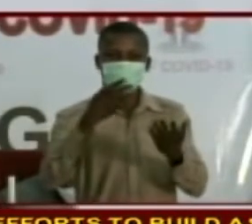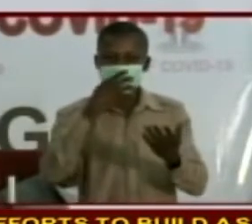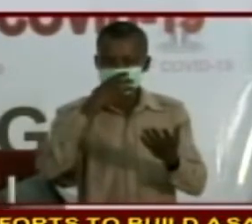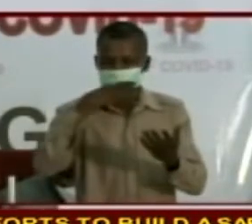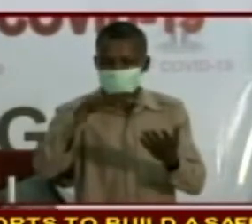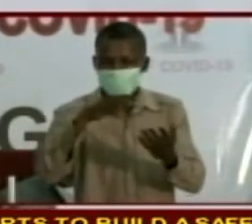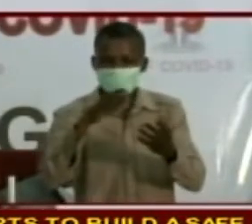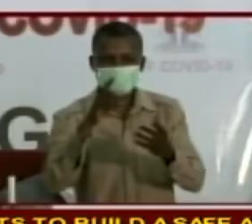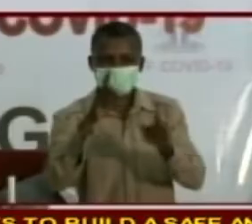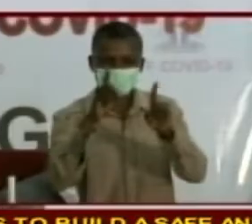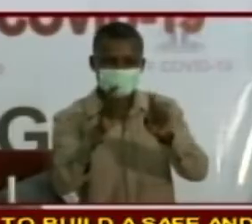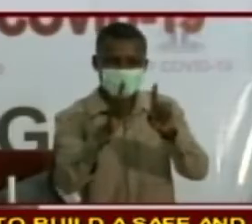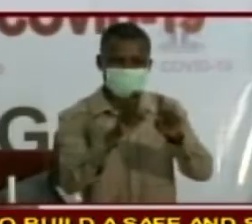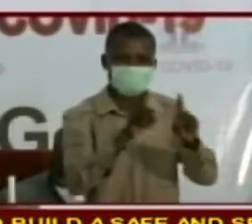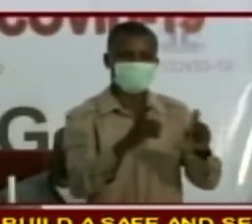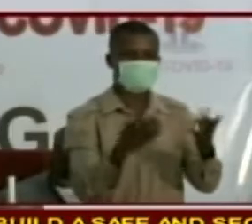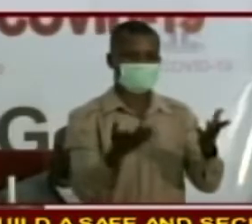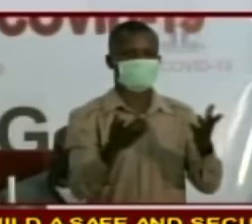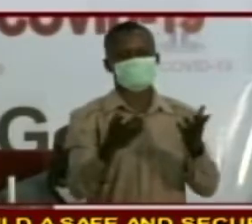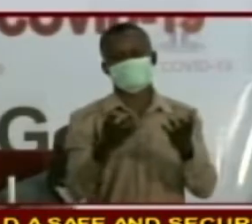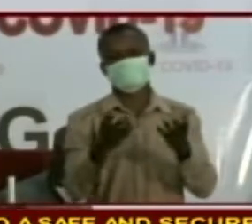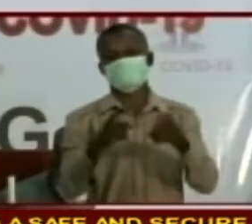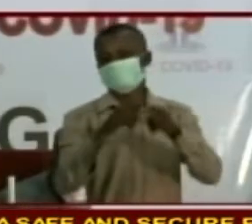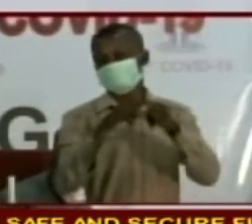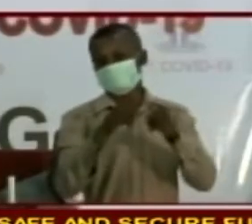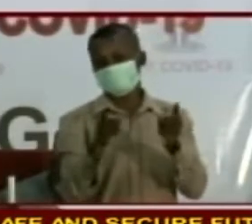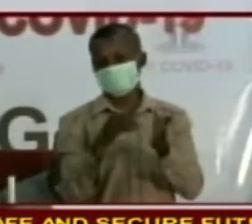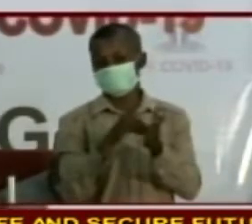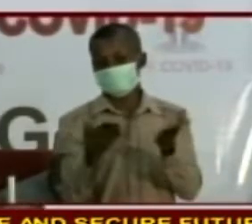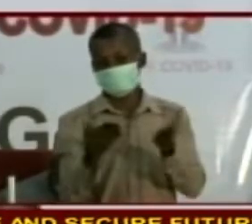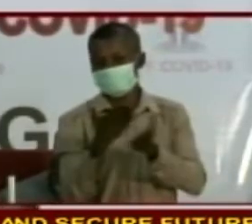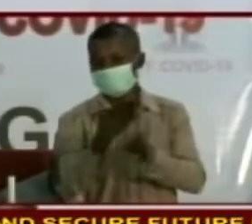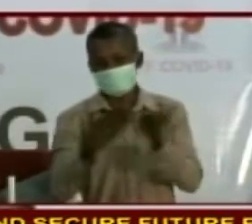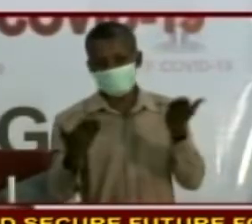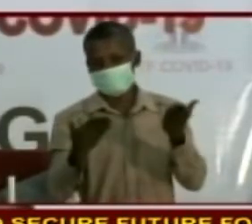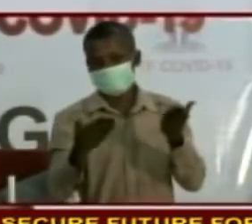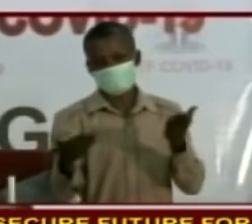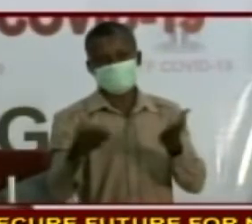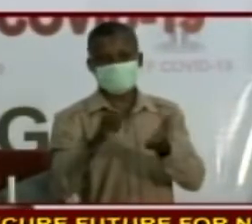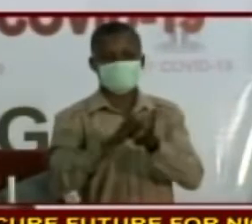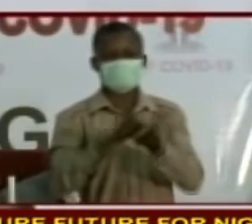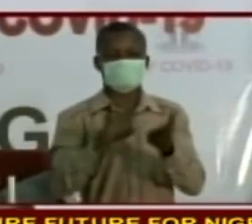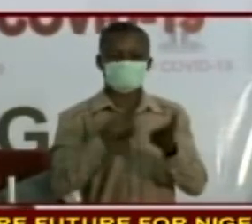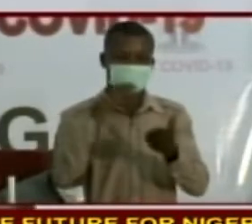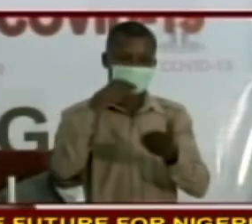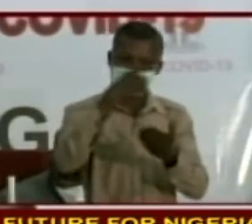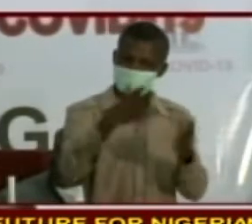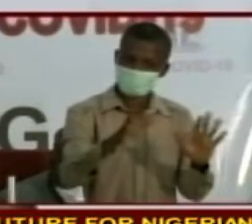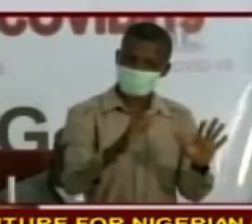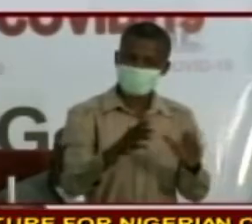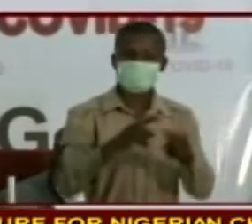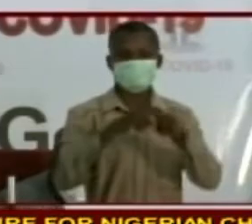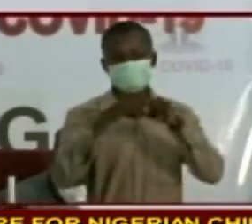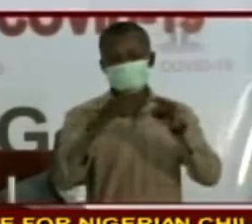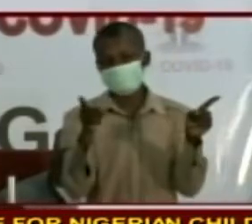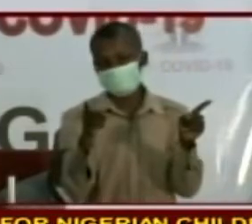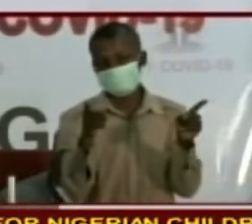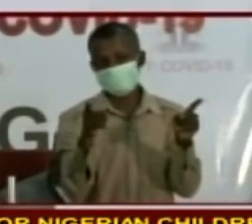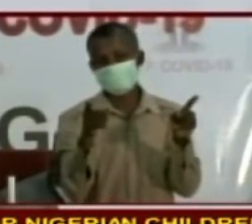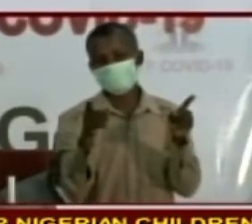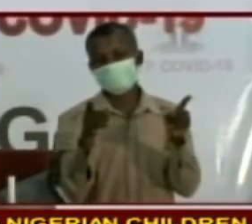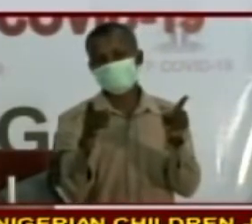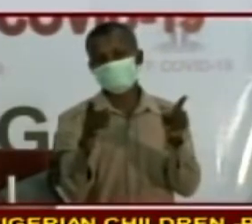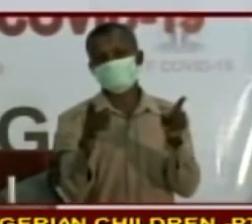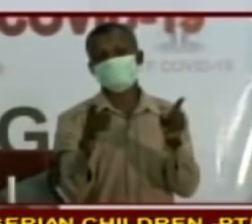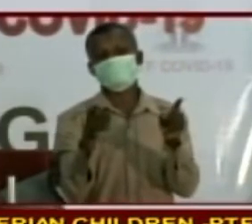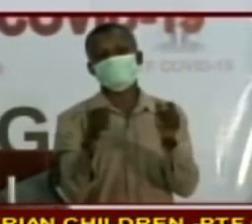may aid. But again, these are some of the things that have been said. But regarding what